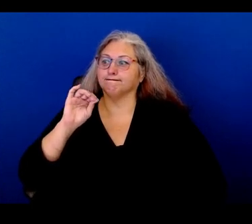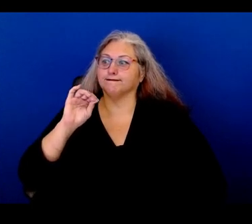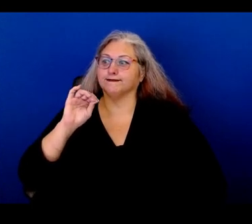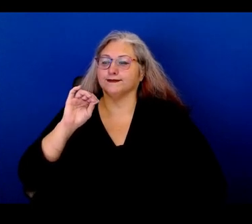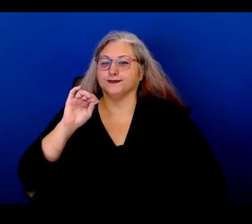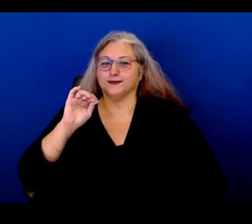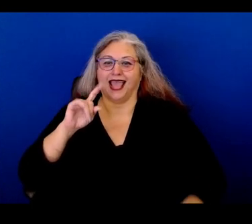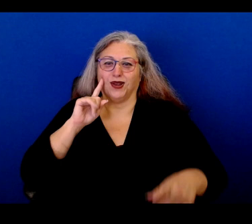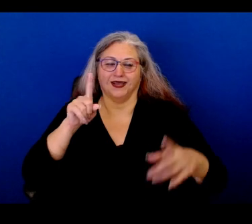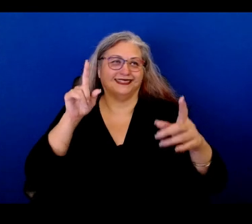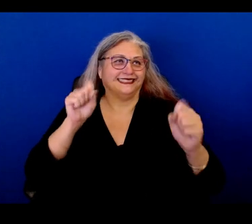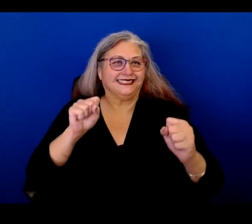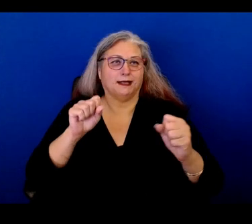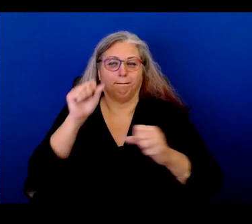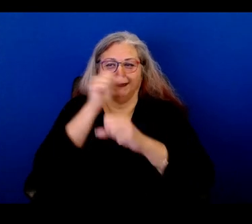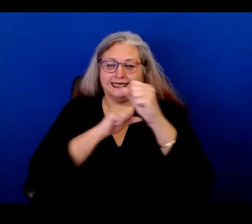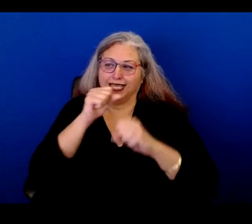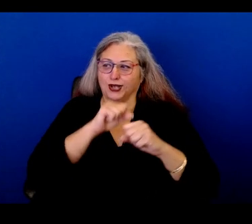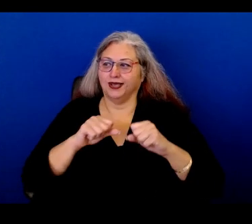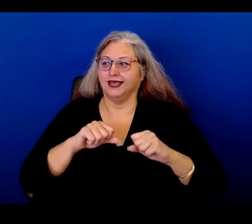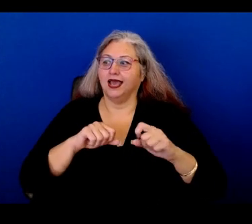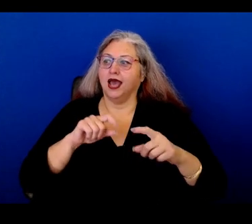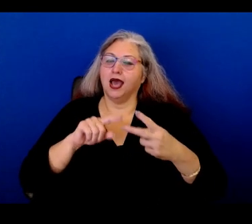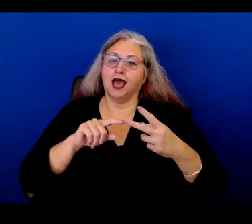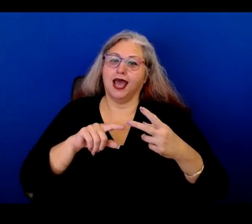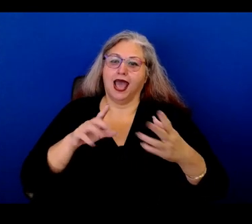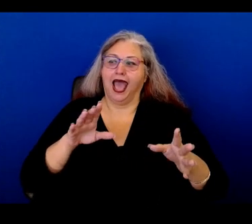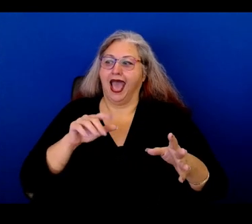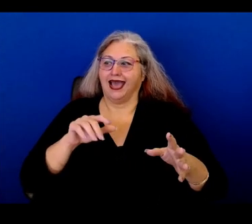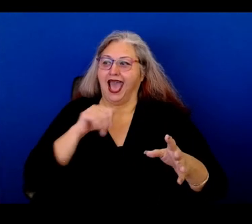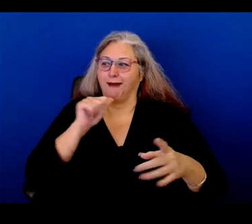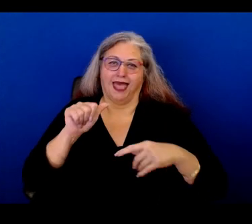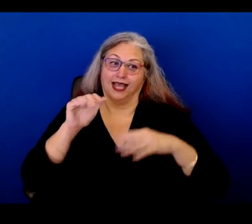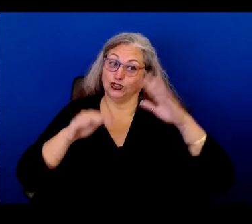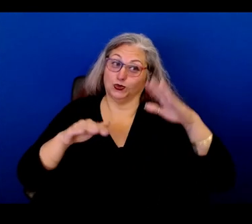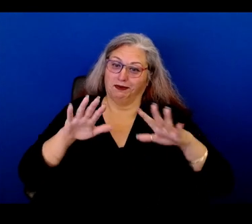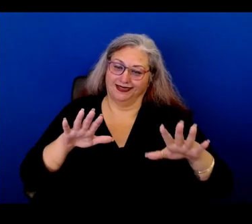the mosquito, kind of the extreme, I'm not like swimming in the air,